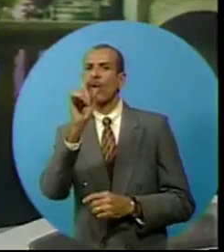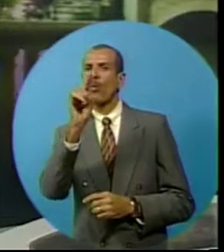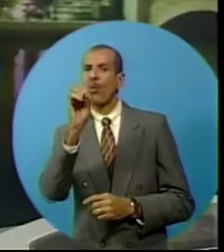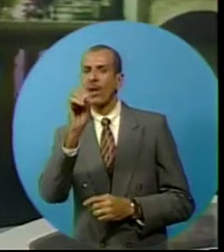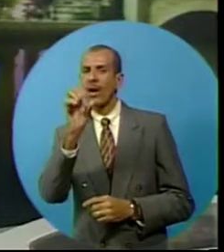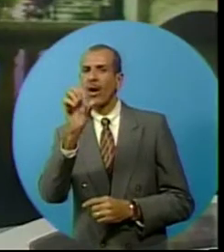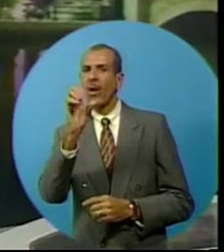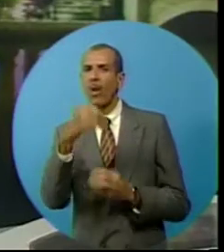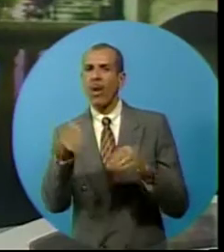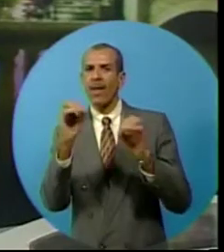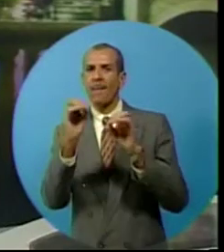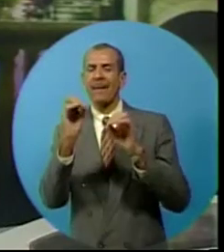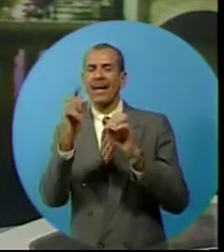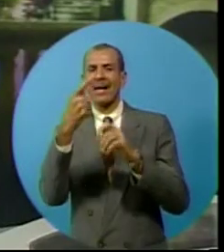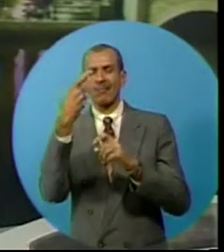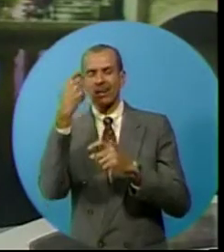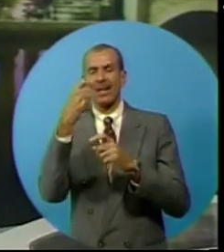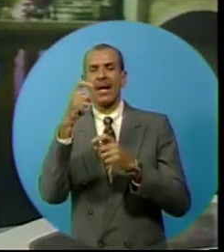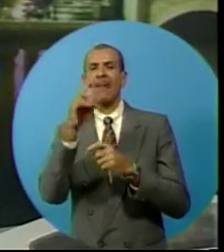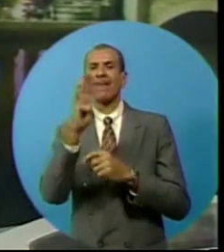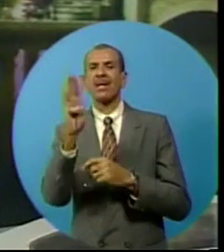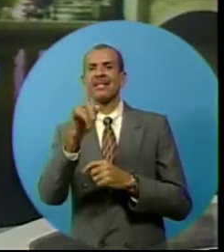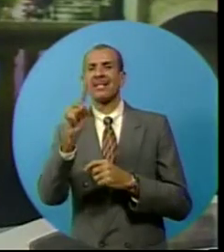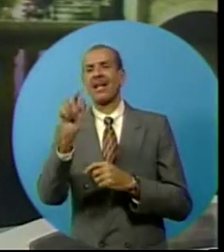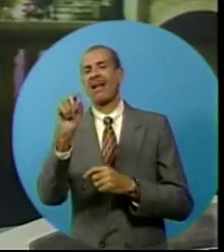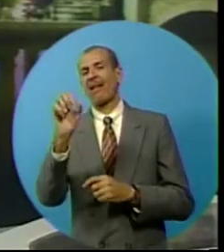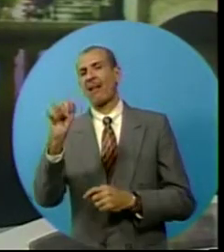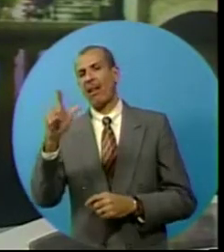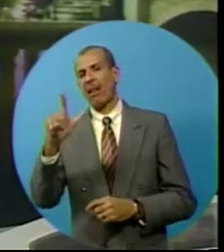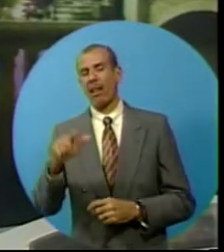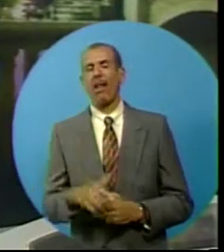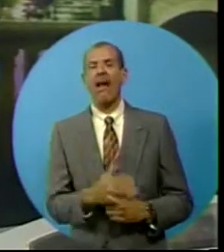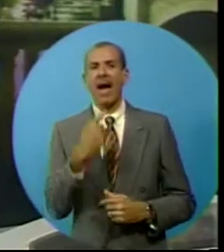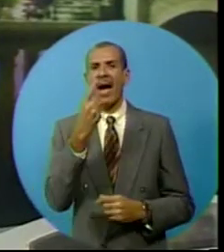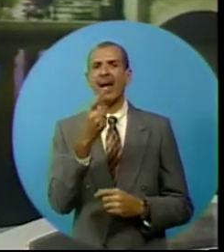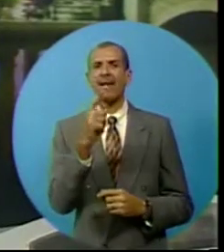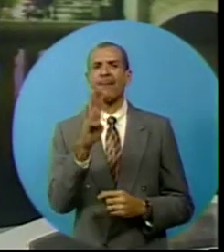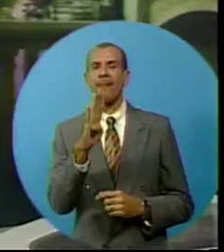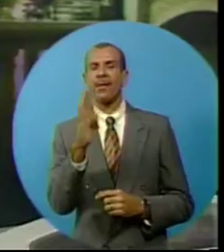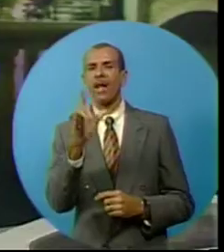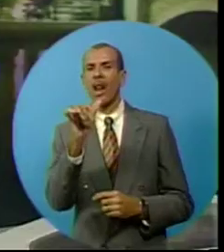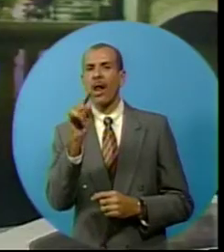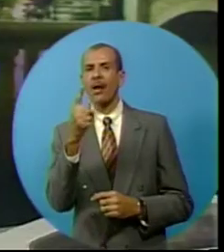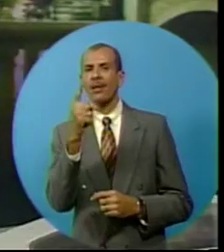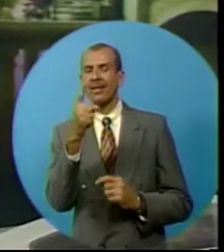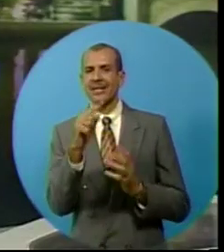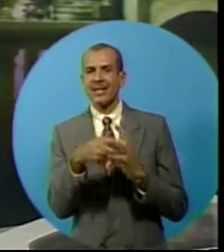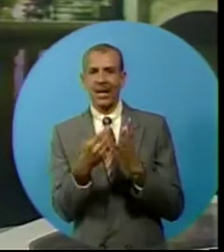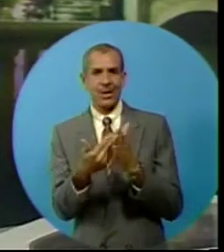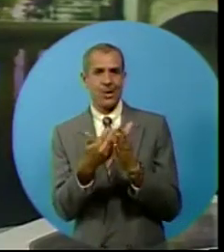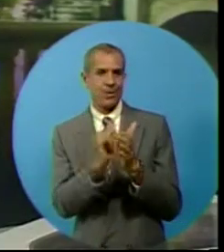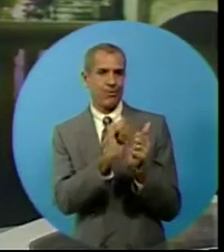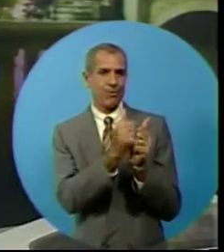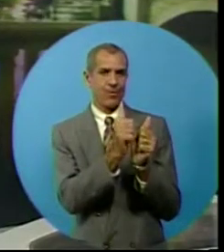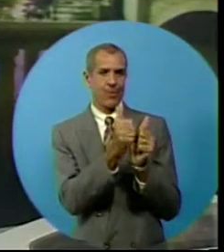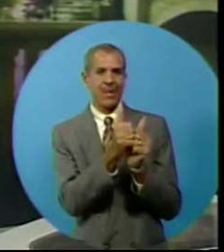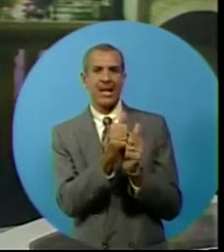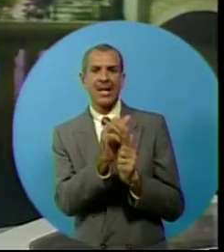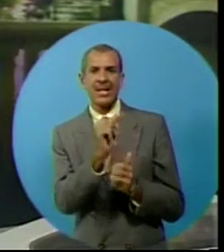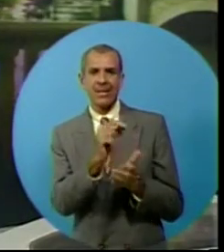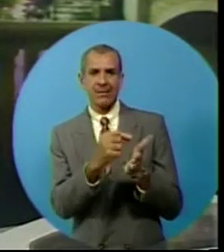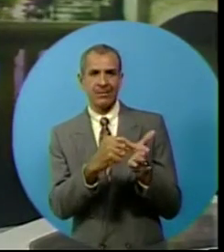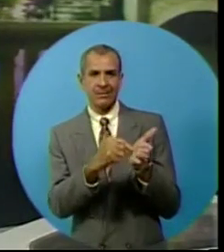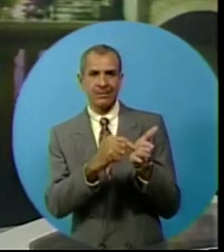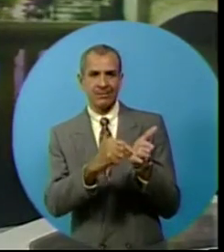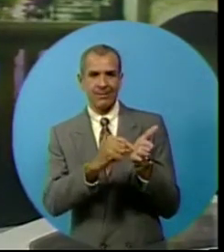Summer Games in Brazil. The BOA, in partnership with the Barbados Lottery, has started a new game in the form of a scratch and